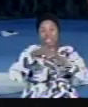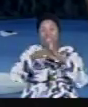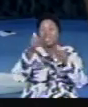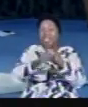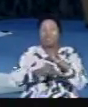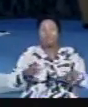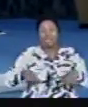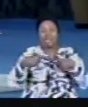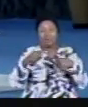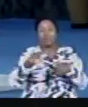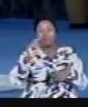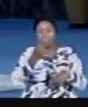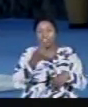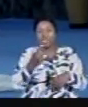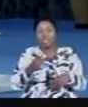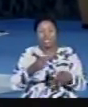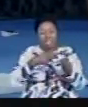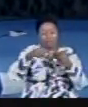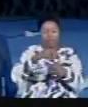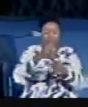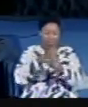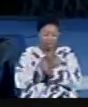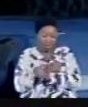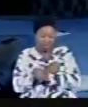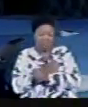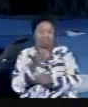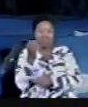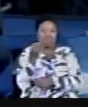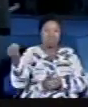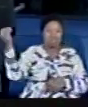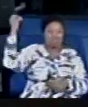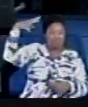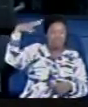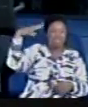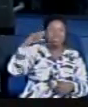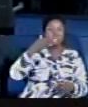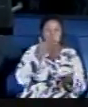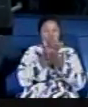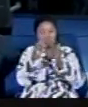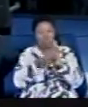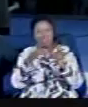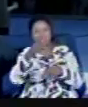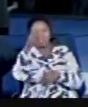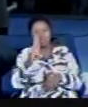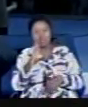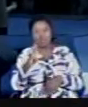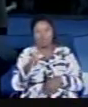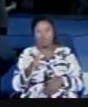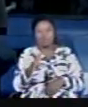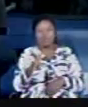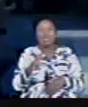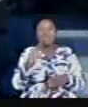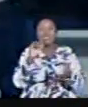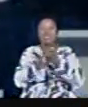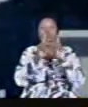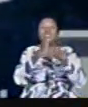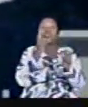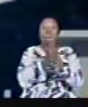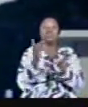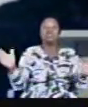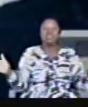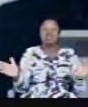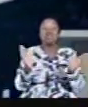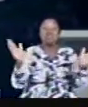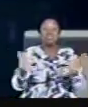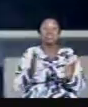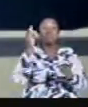about love, about grace, about the goodness of God. Is a motivational speaker,